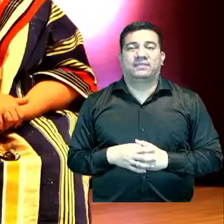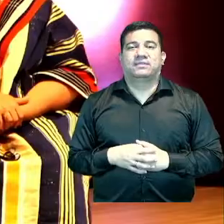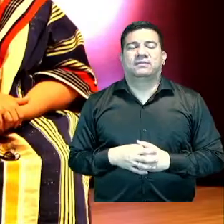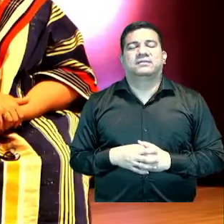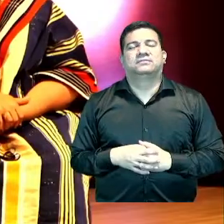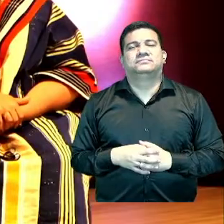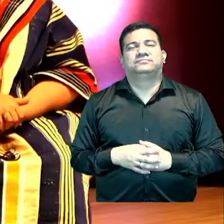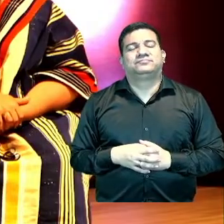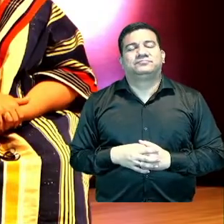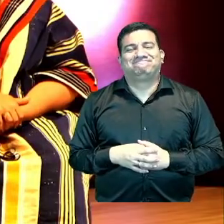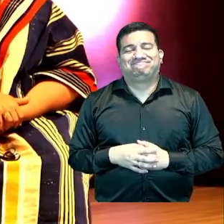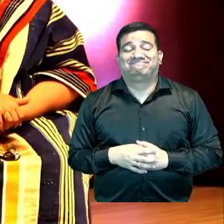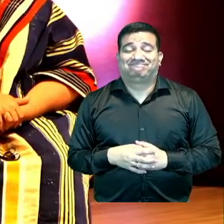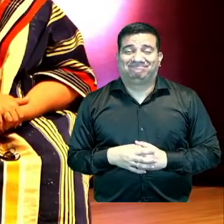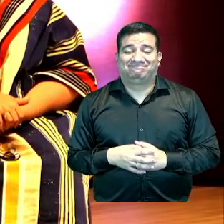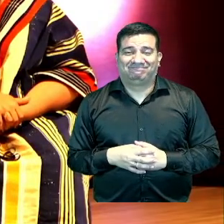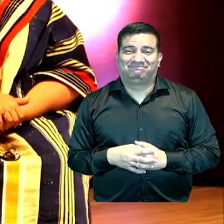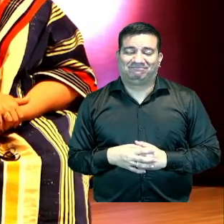So,